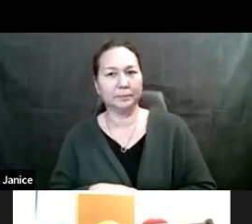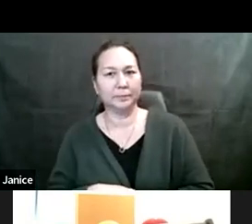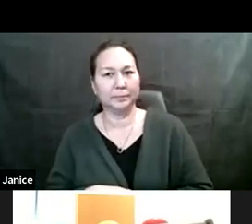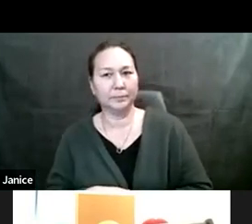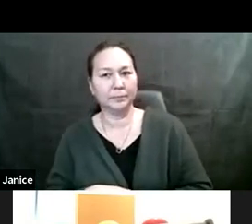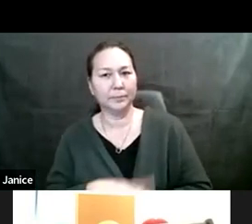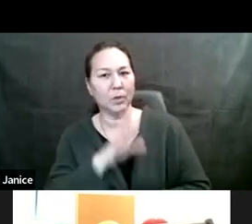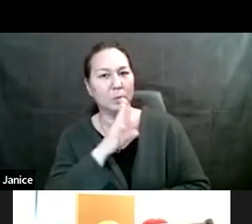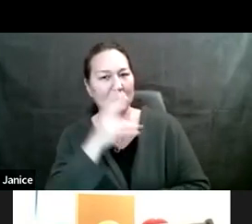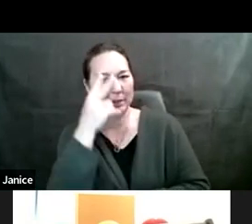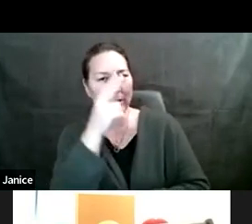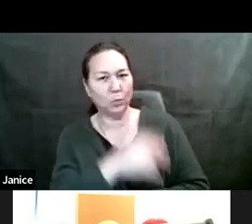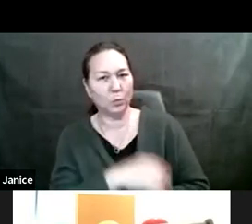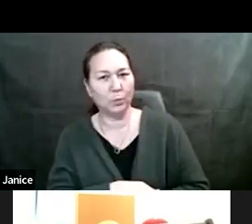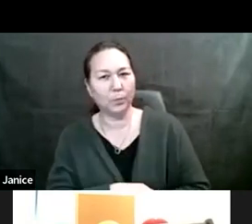noise